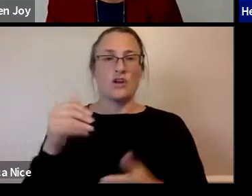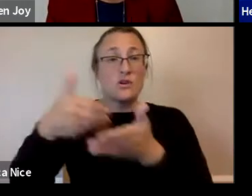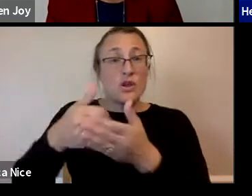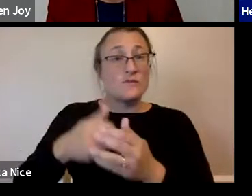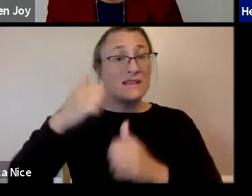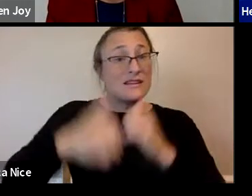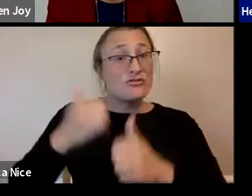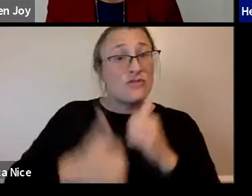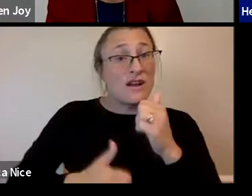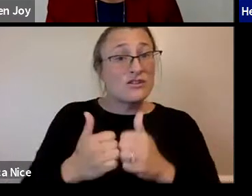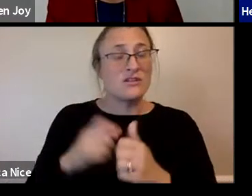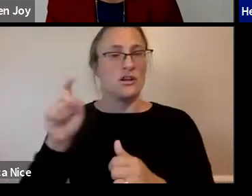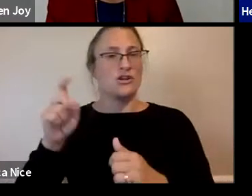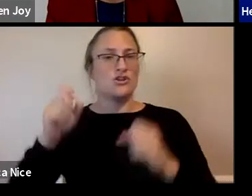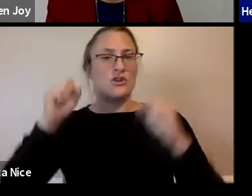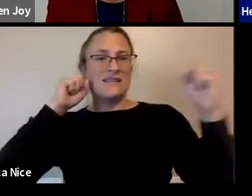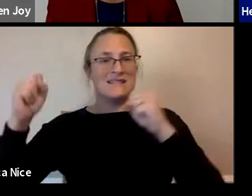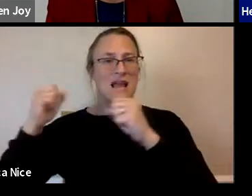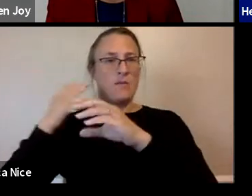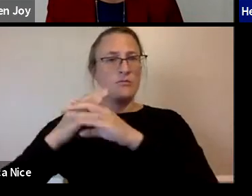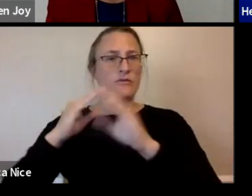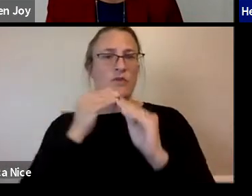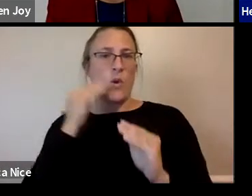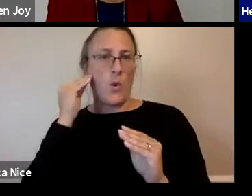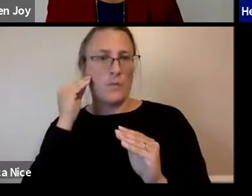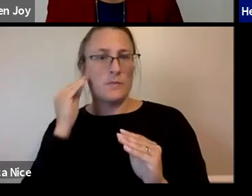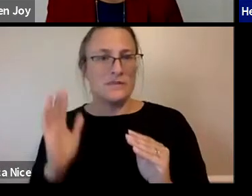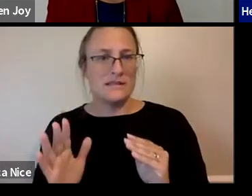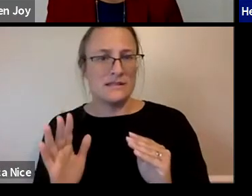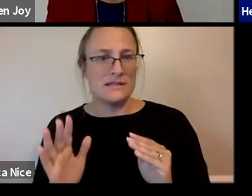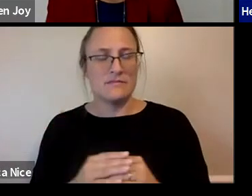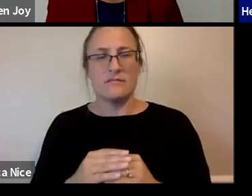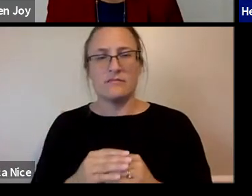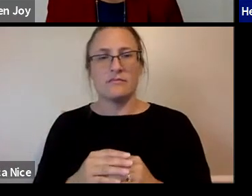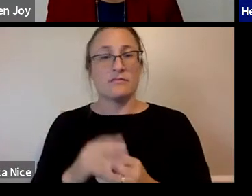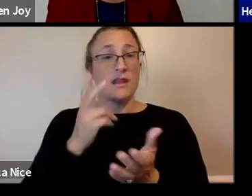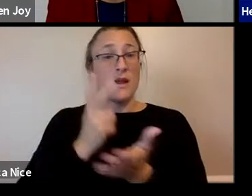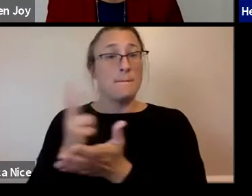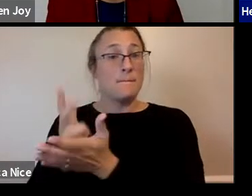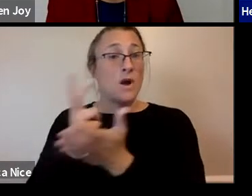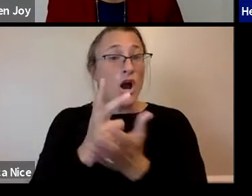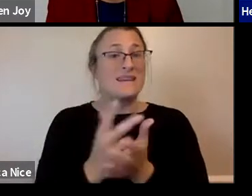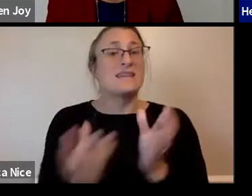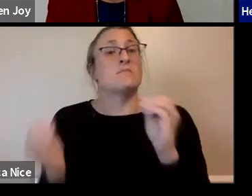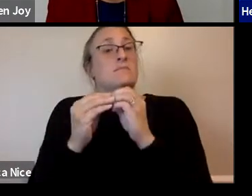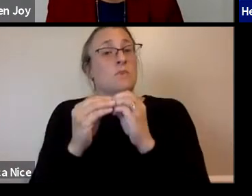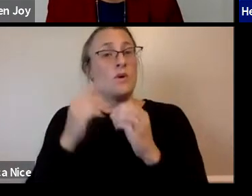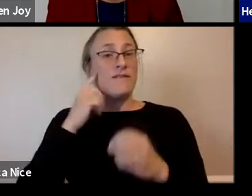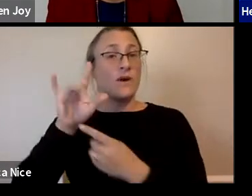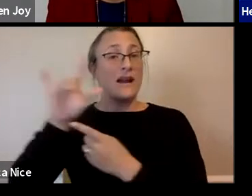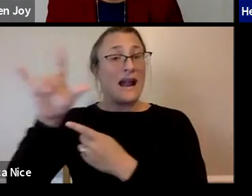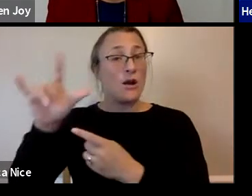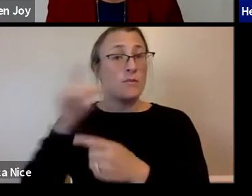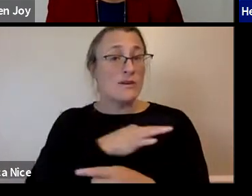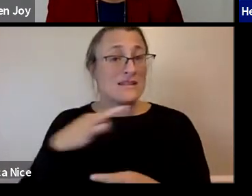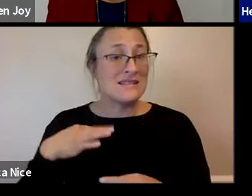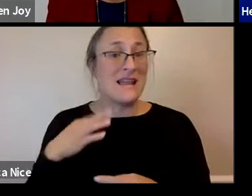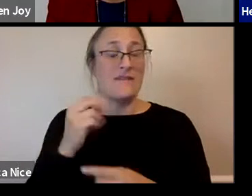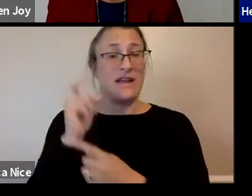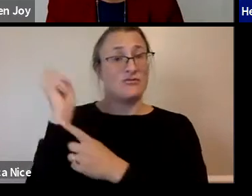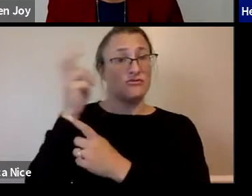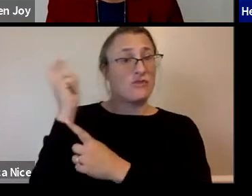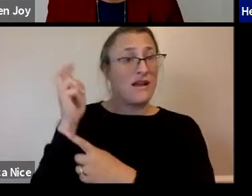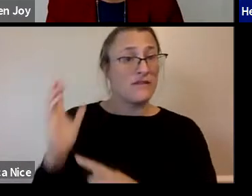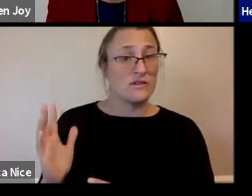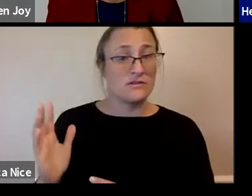help decrease the noise impact. More parking for airport staff, construction workers, and travelers. My 84-year-old